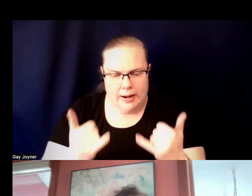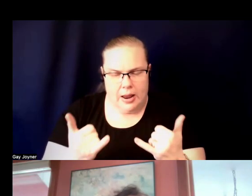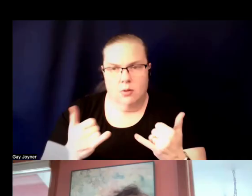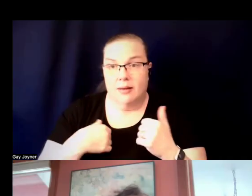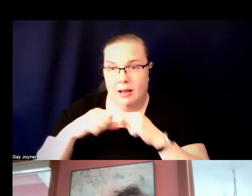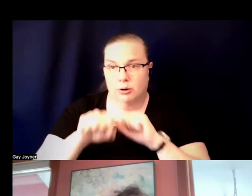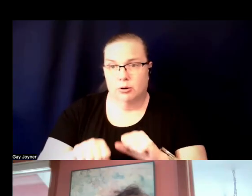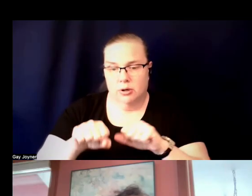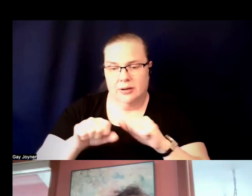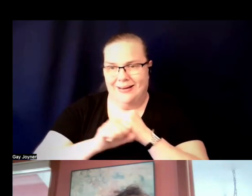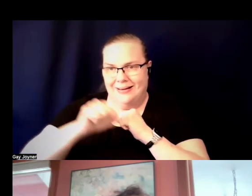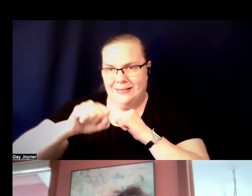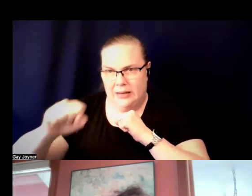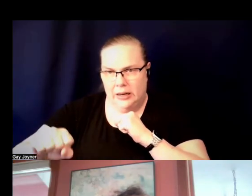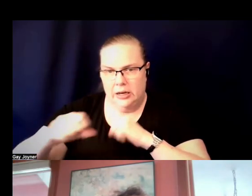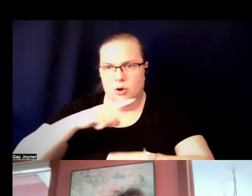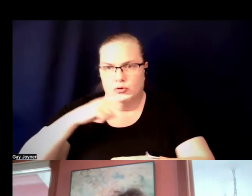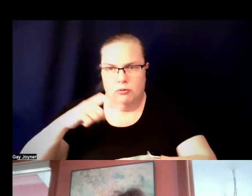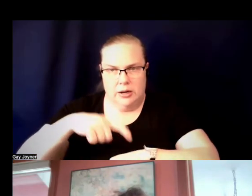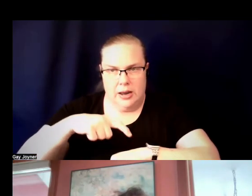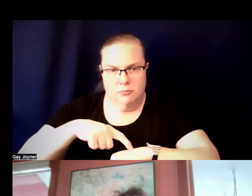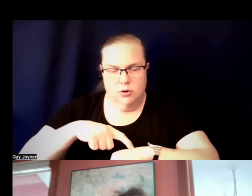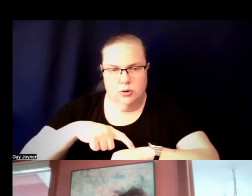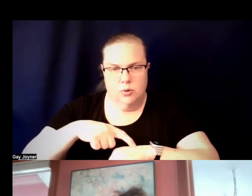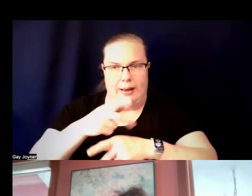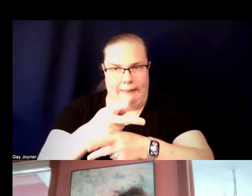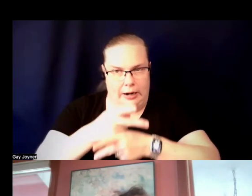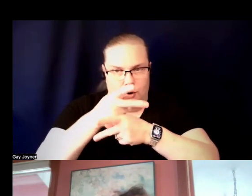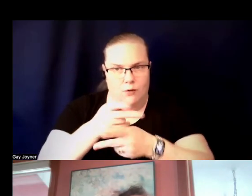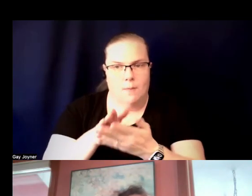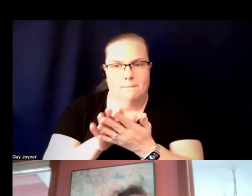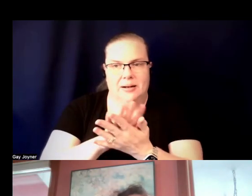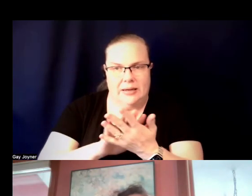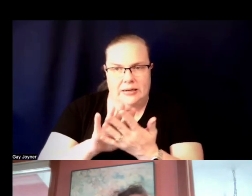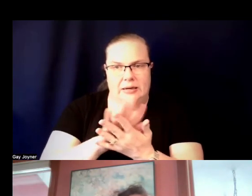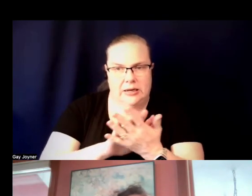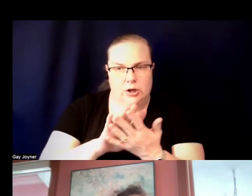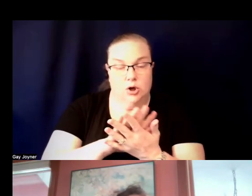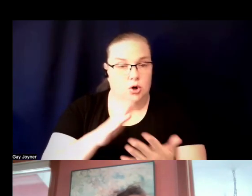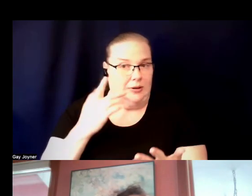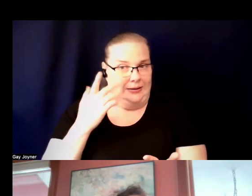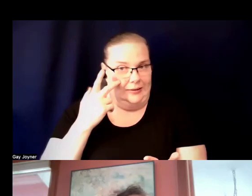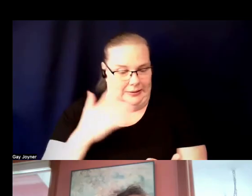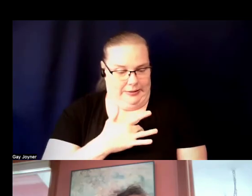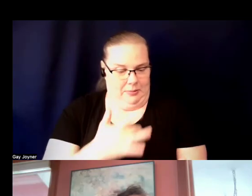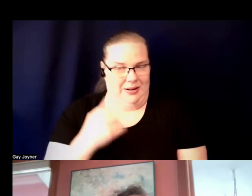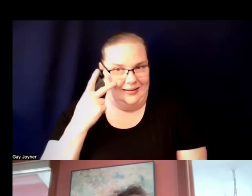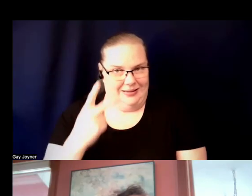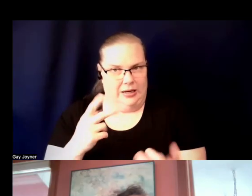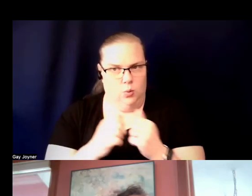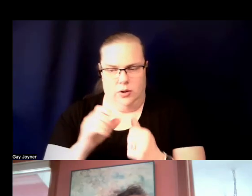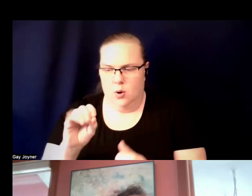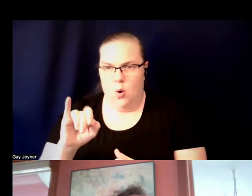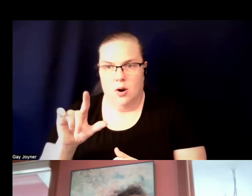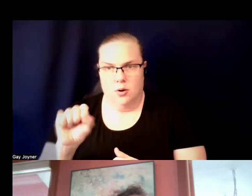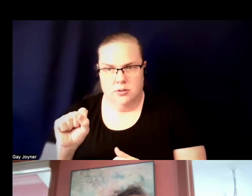the drying time so I could do the careful blending Huh. that usually you would see with oils. Most people who come to my studio